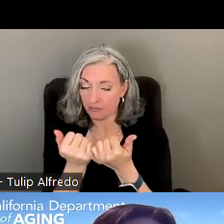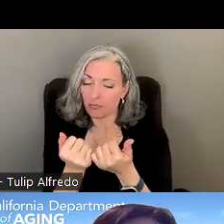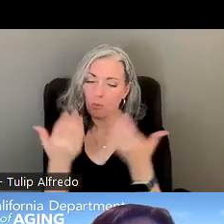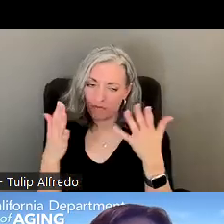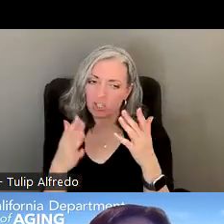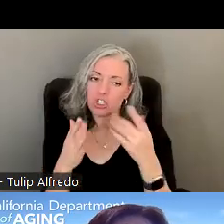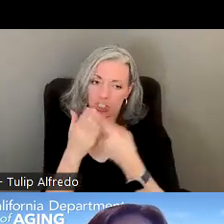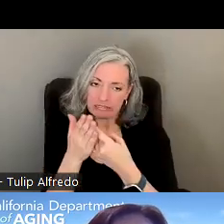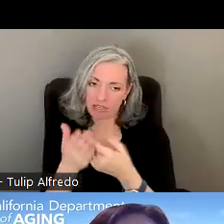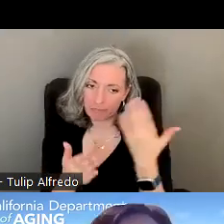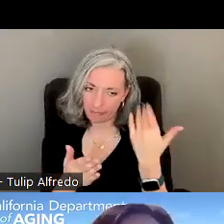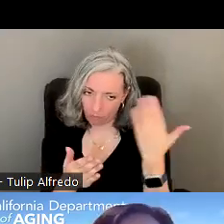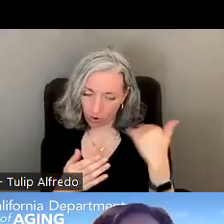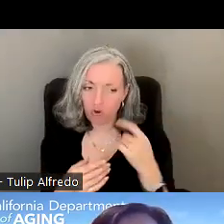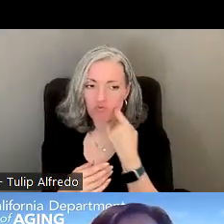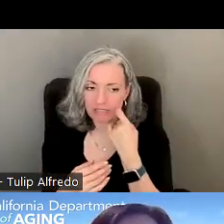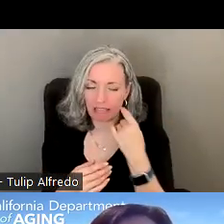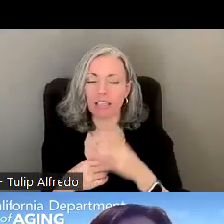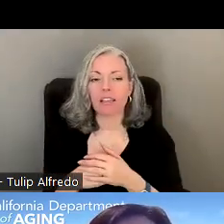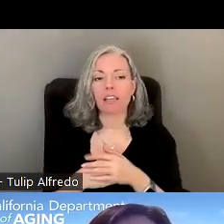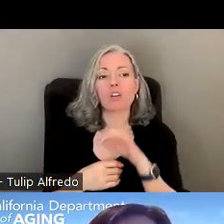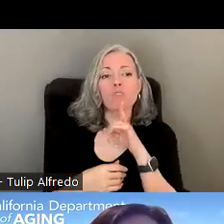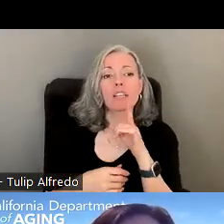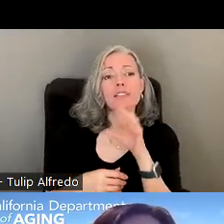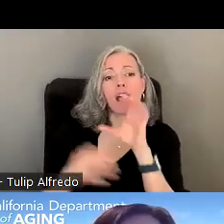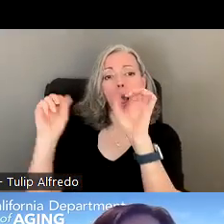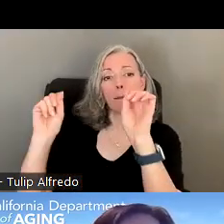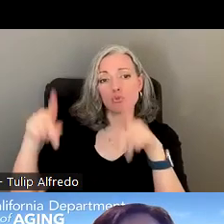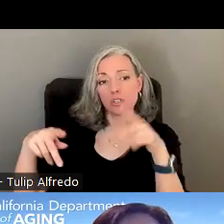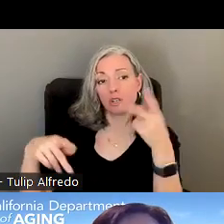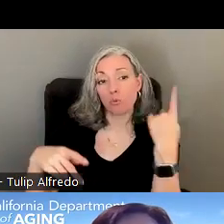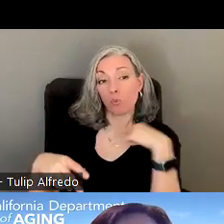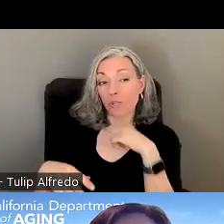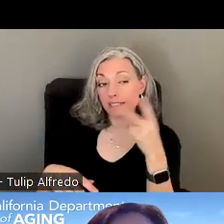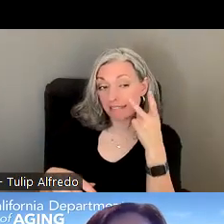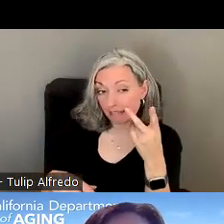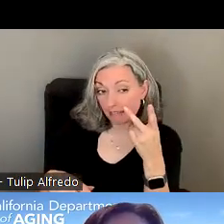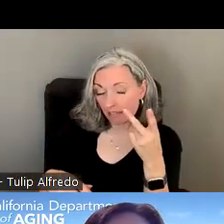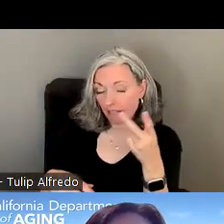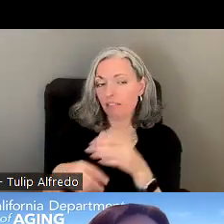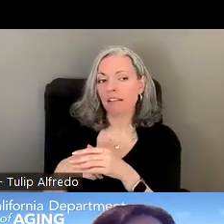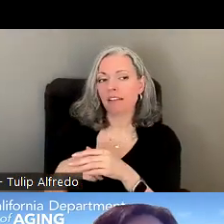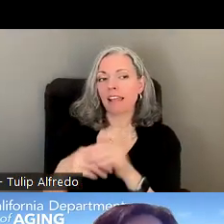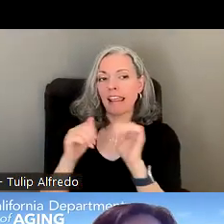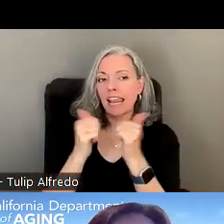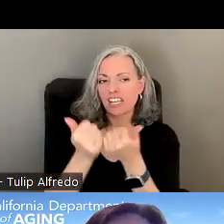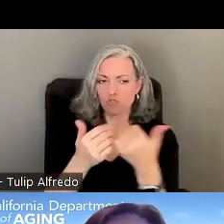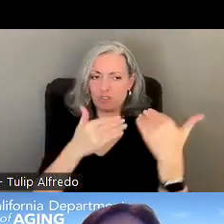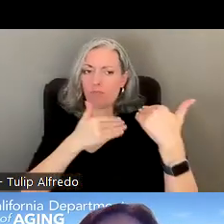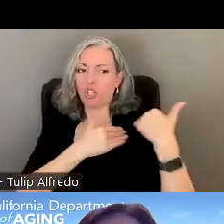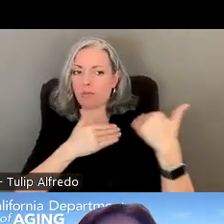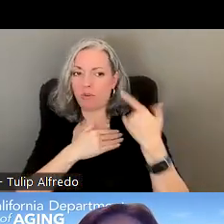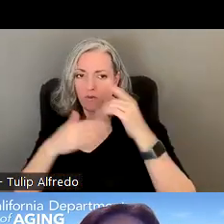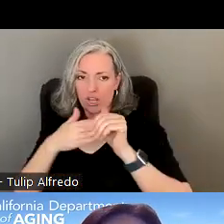mentioned earlier. And this is a real opportunity we see in terms of agency is responsible for